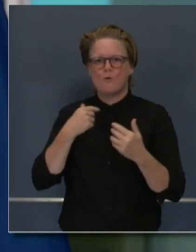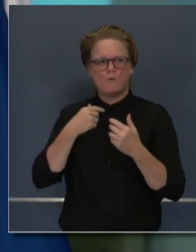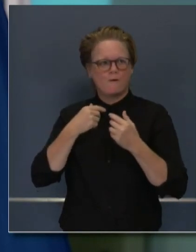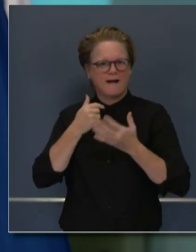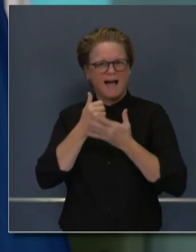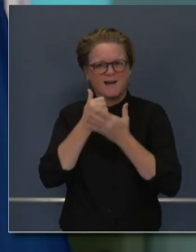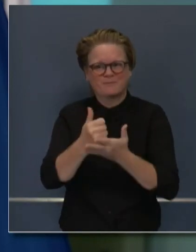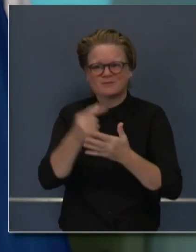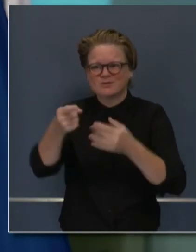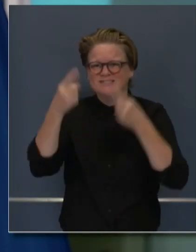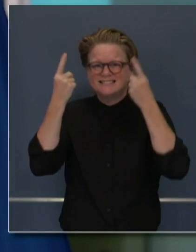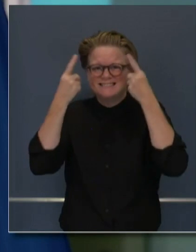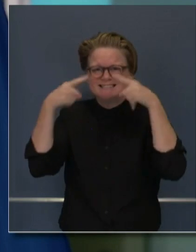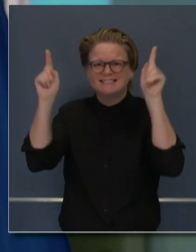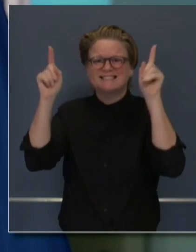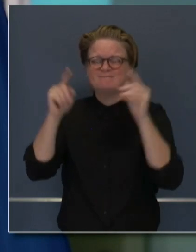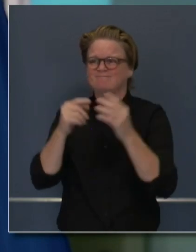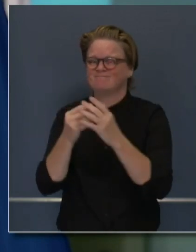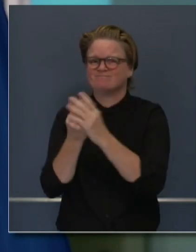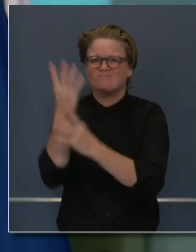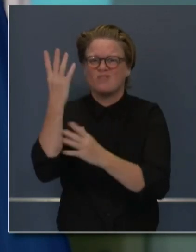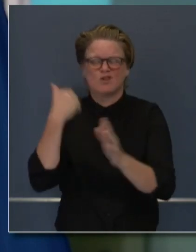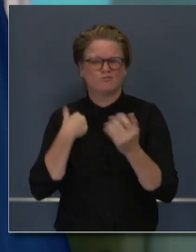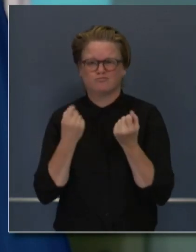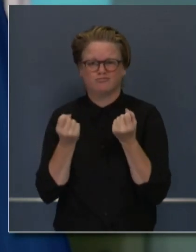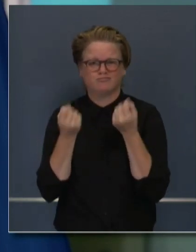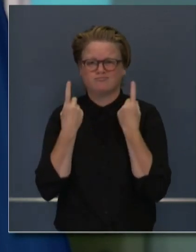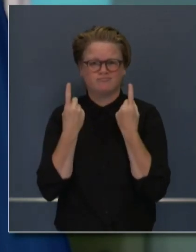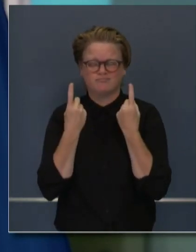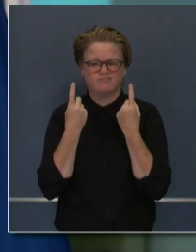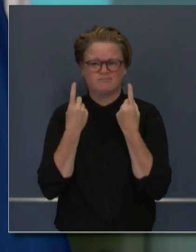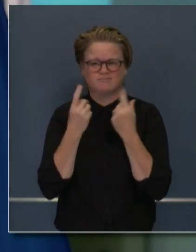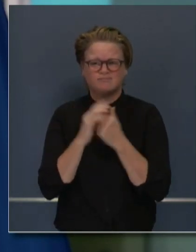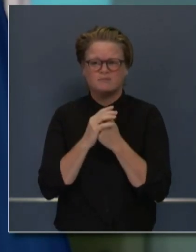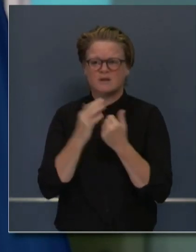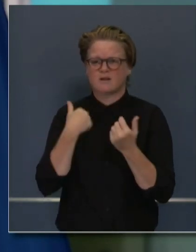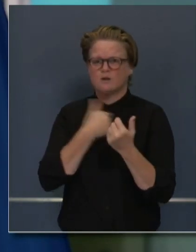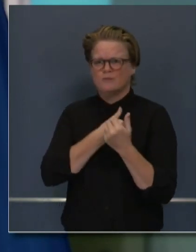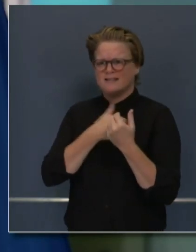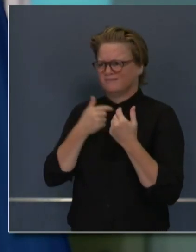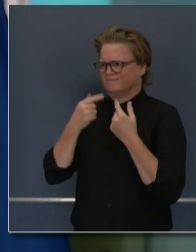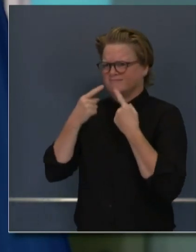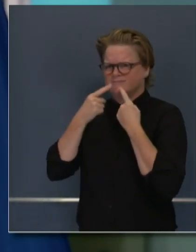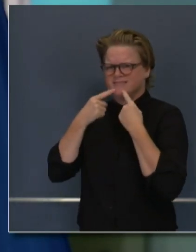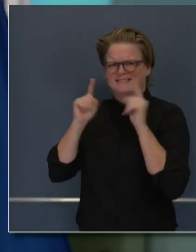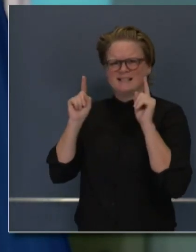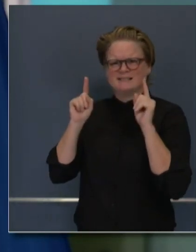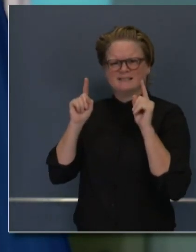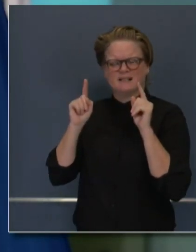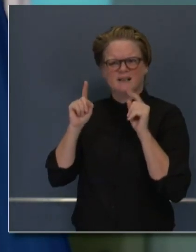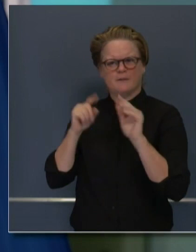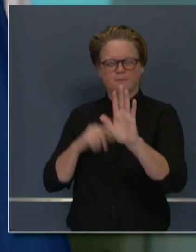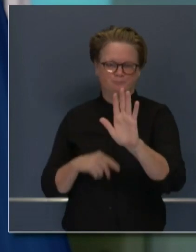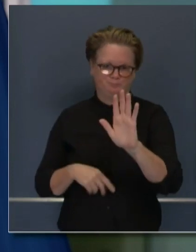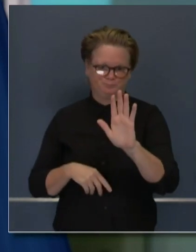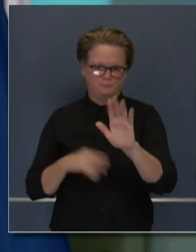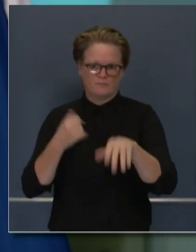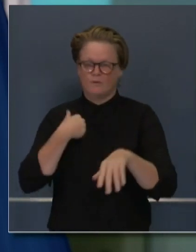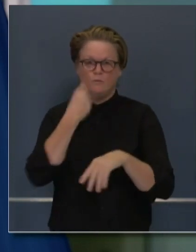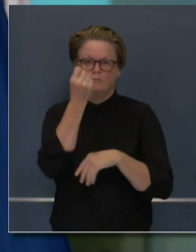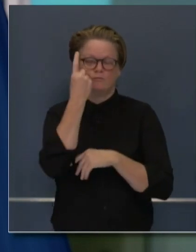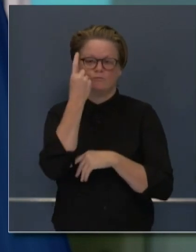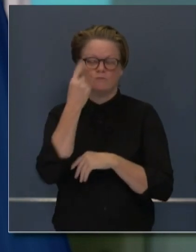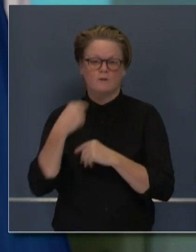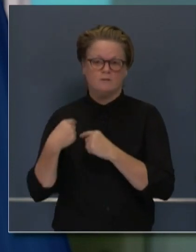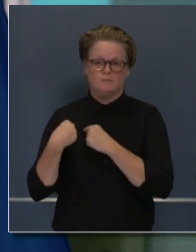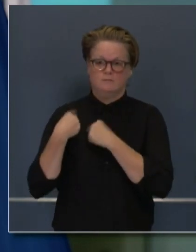note today it was announced something that we've been, We've understood for some time that our projections